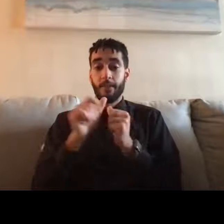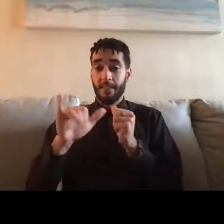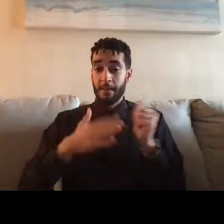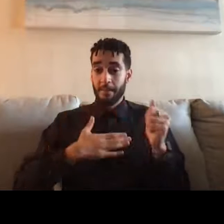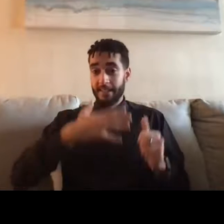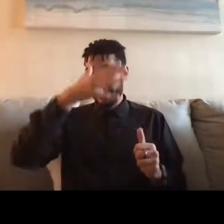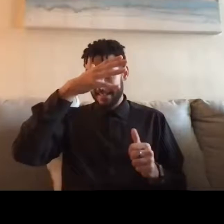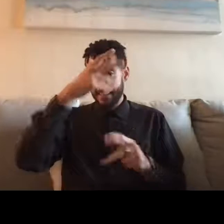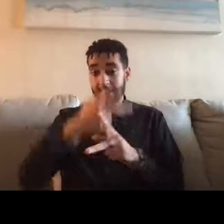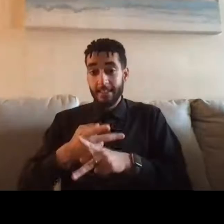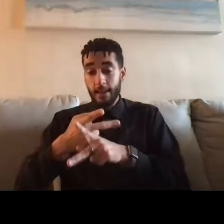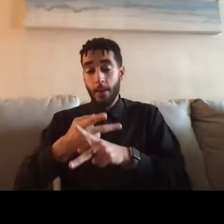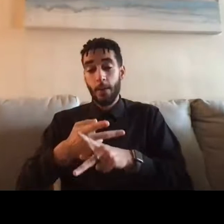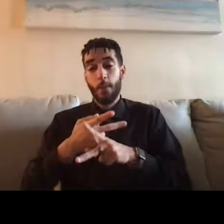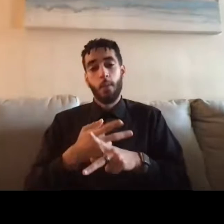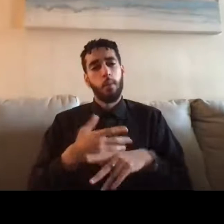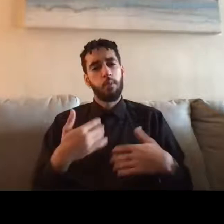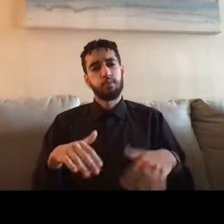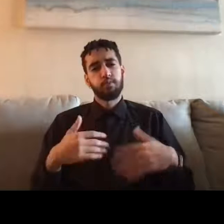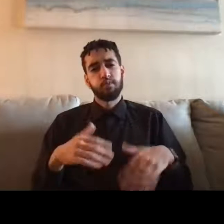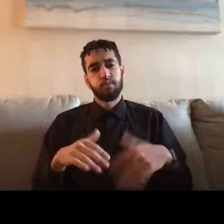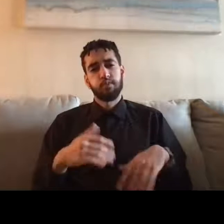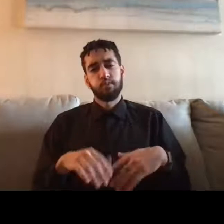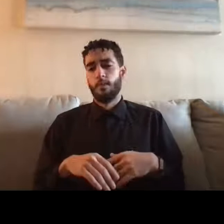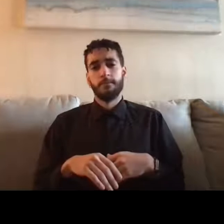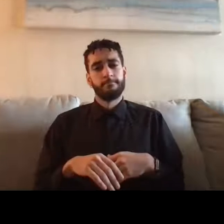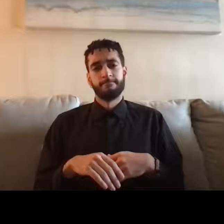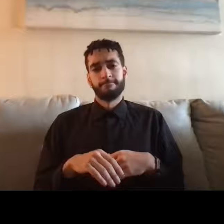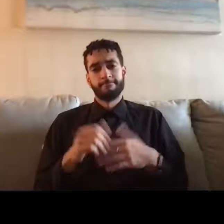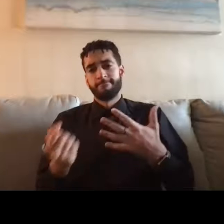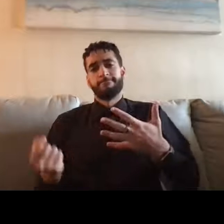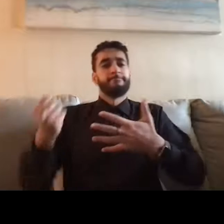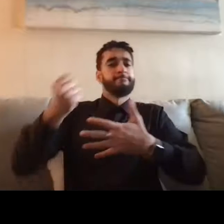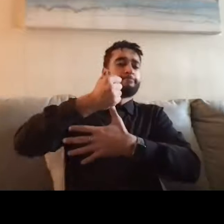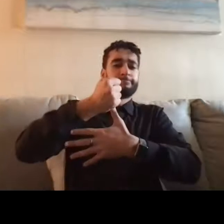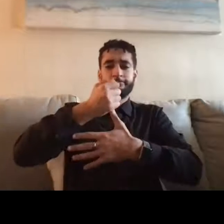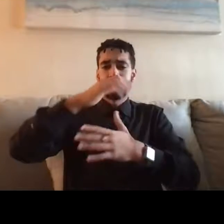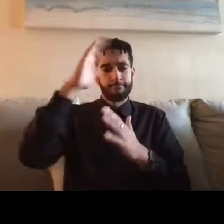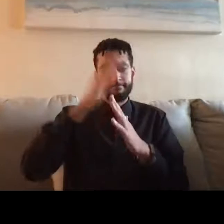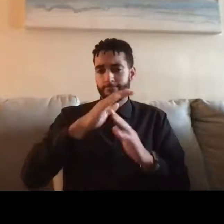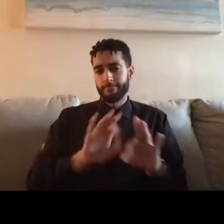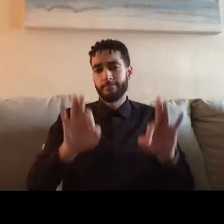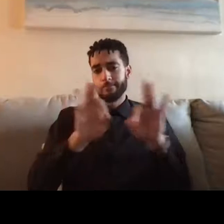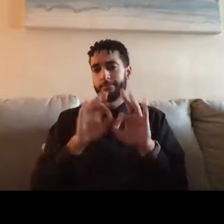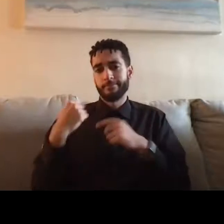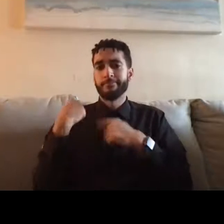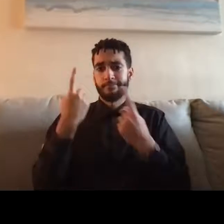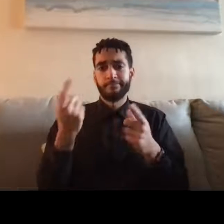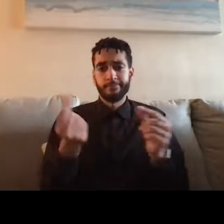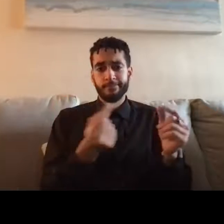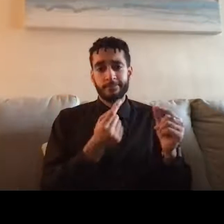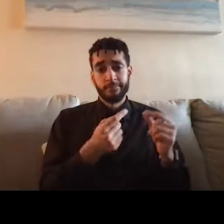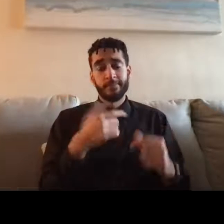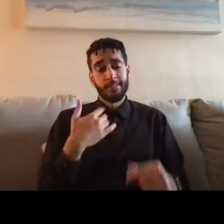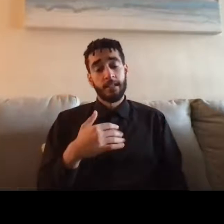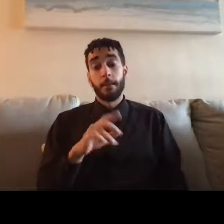the end of his life is by far the most important thing I feel like I've ever had the privilege of doing. Yet it was super